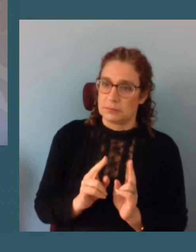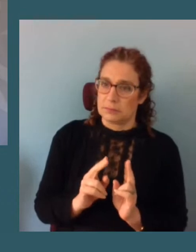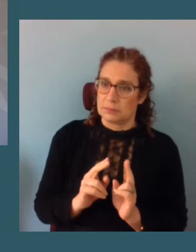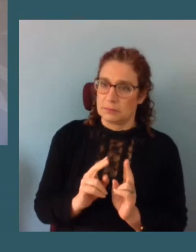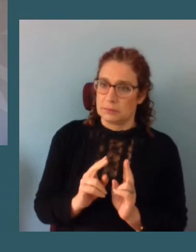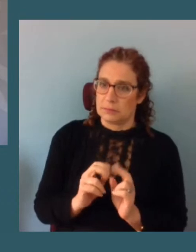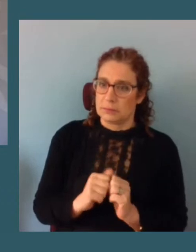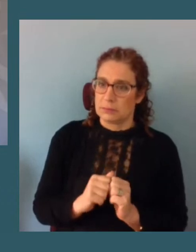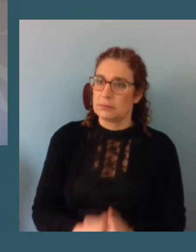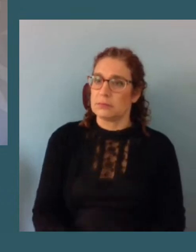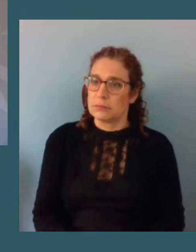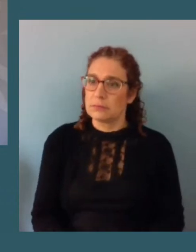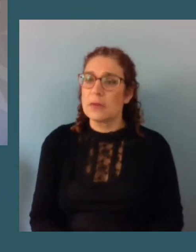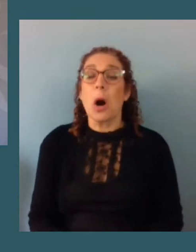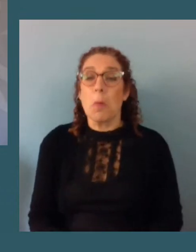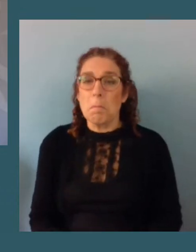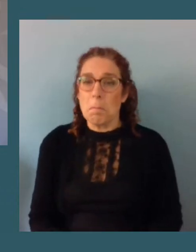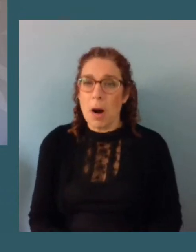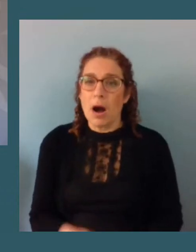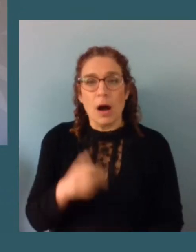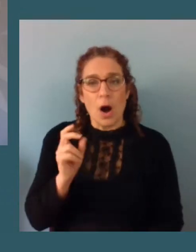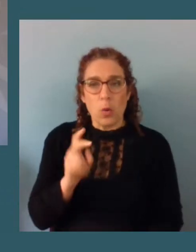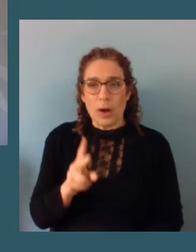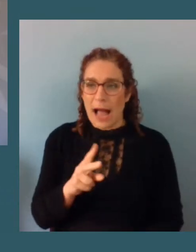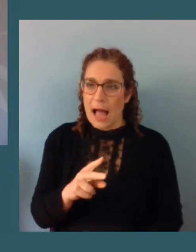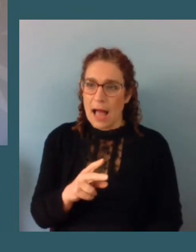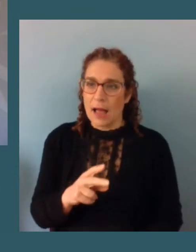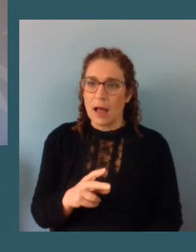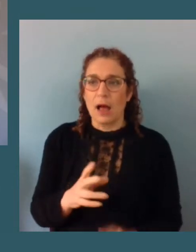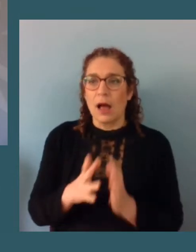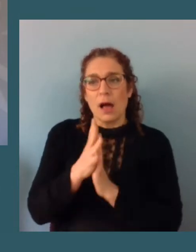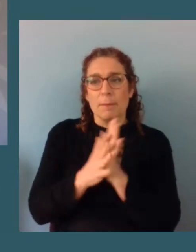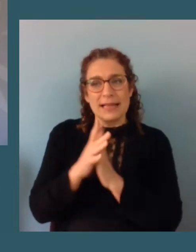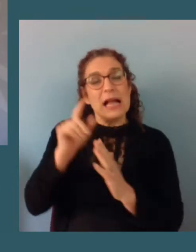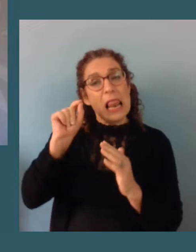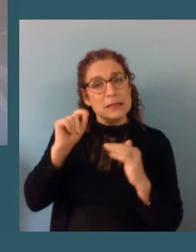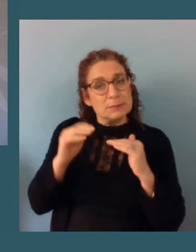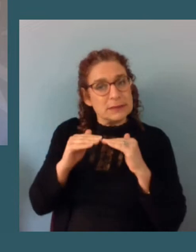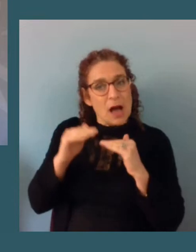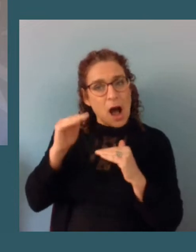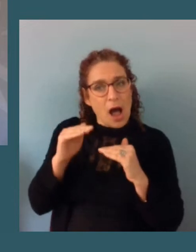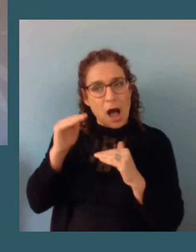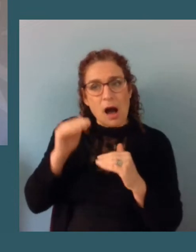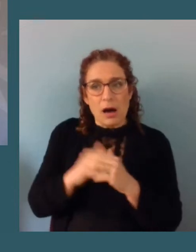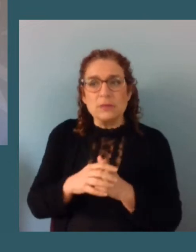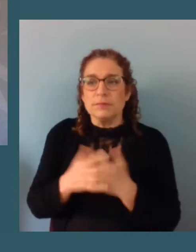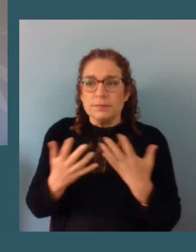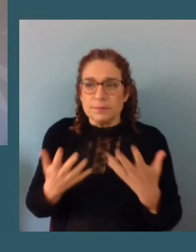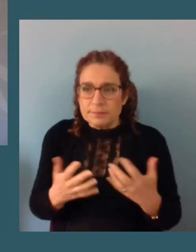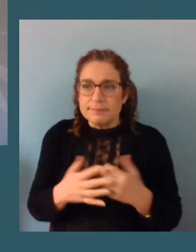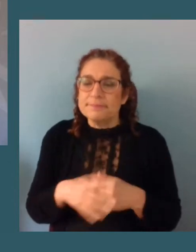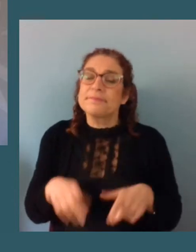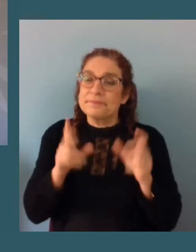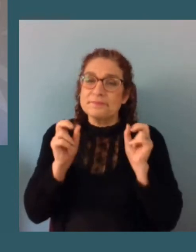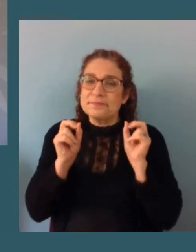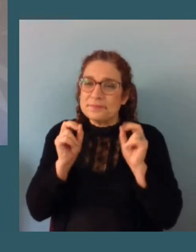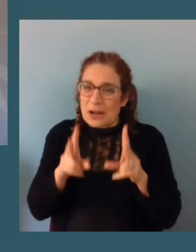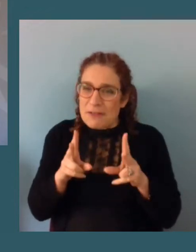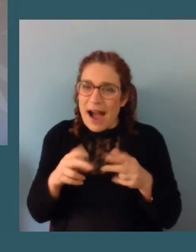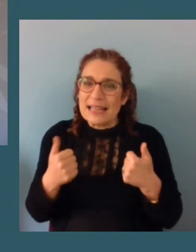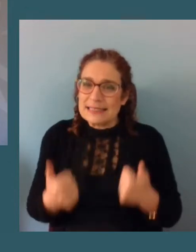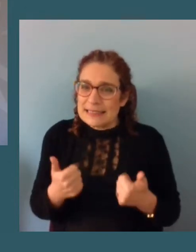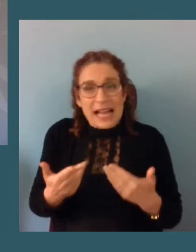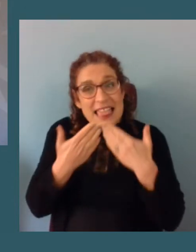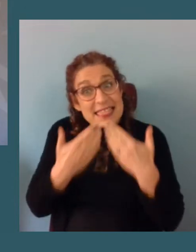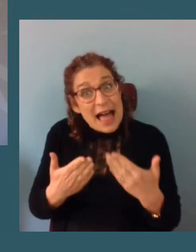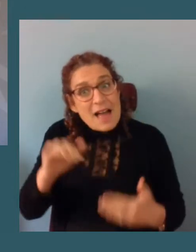Okay, perfect. So slightly higher. So thank you very much for your talk today. It's